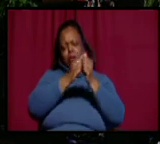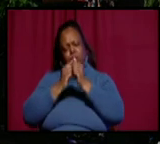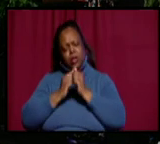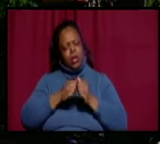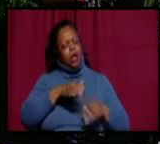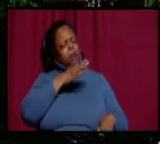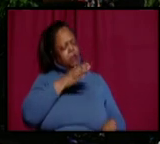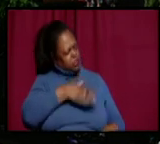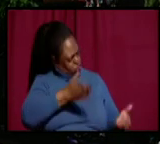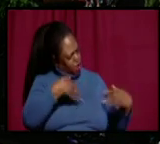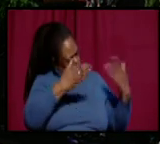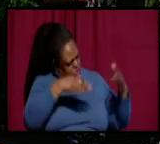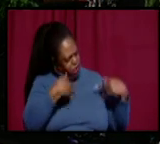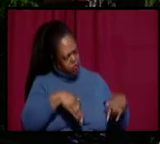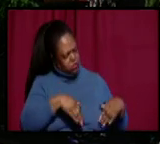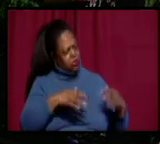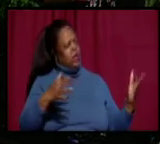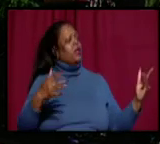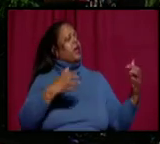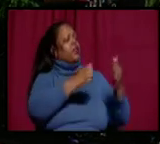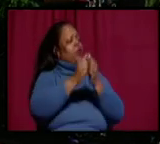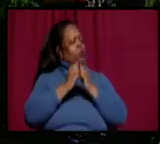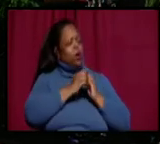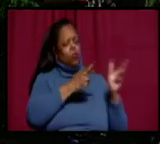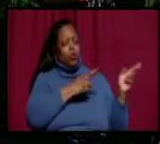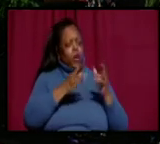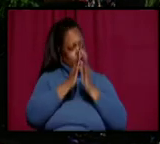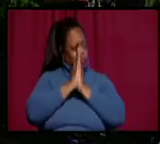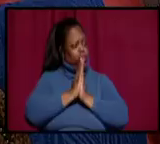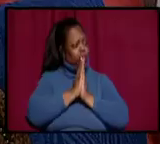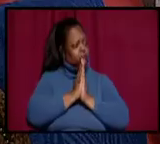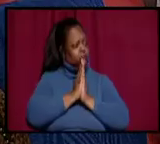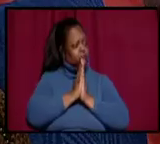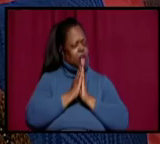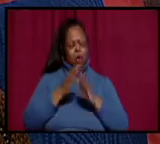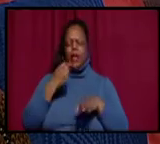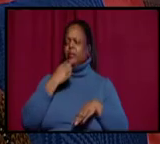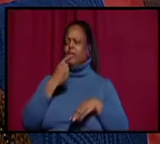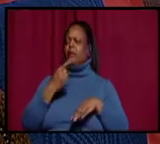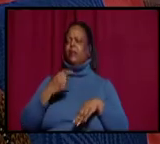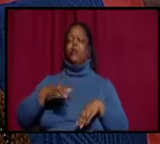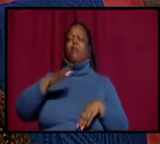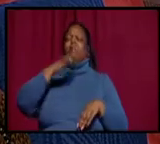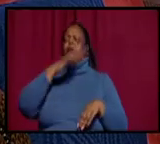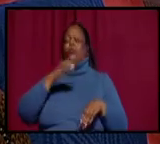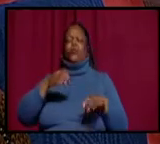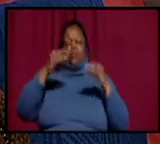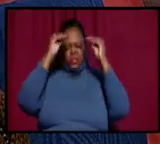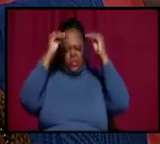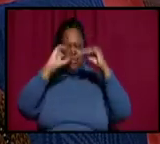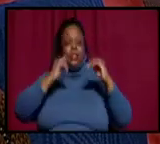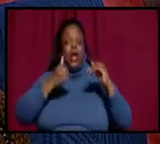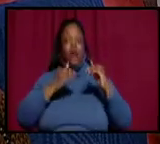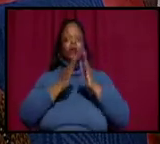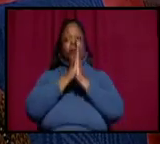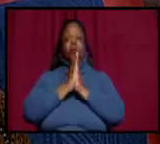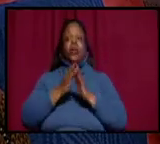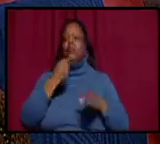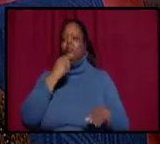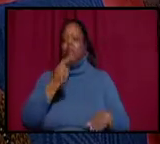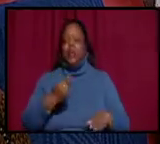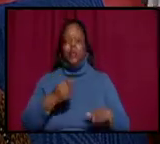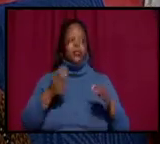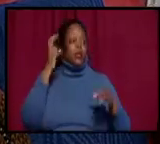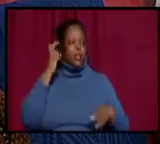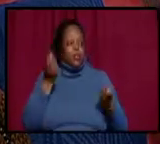Mom would say, come on, girls, gather around. We're getting ready to pray. And I tell you, Mom would teach us how to pray. And she would tell